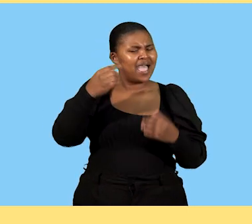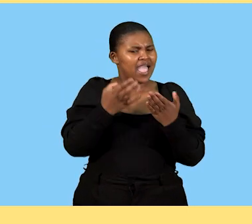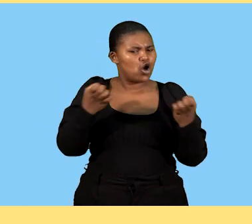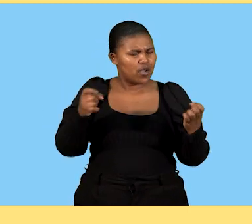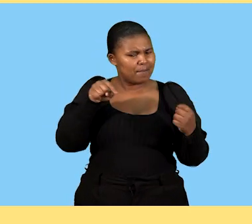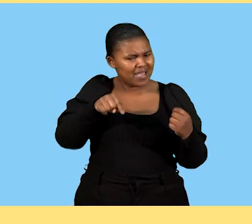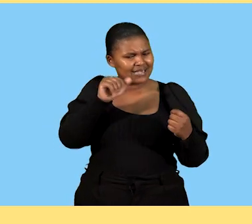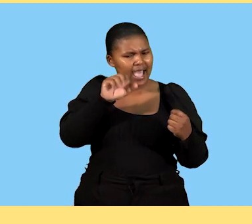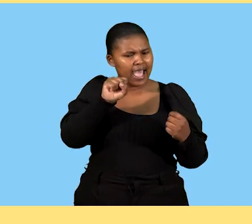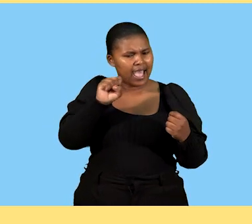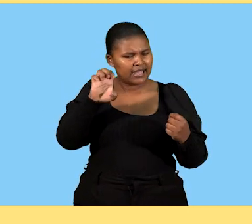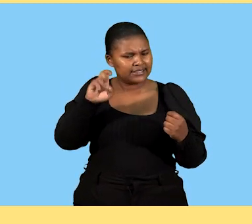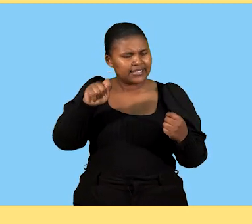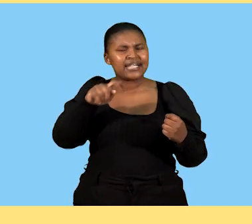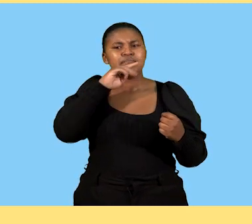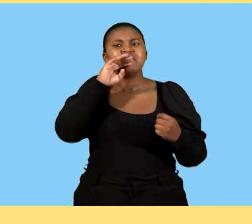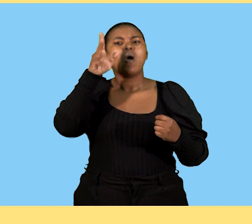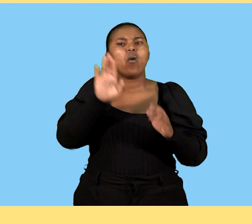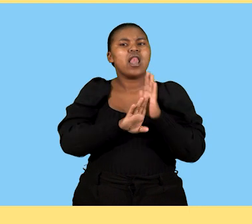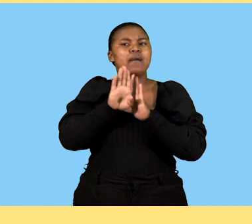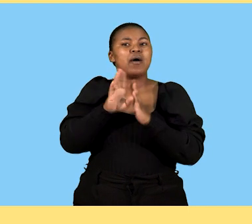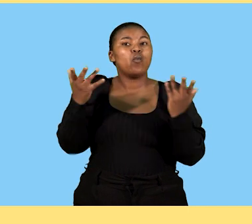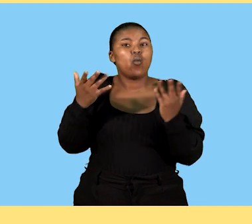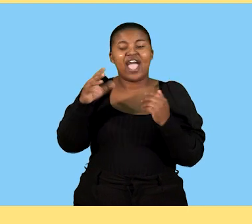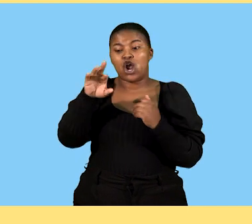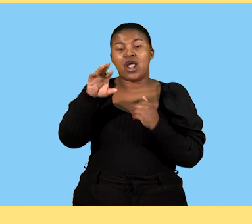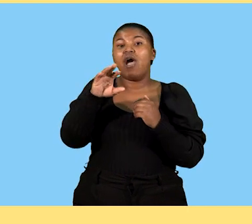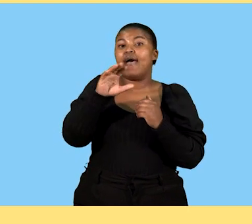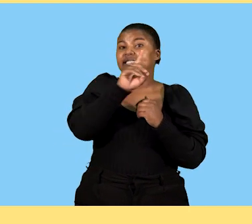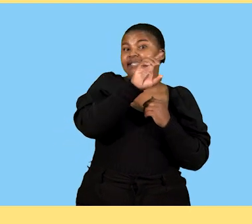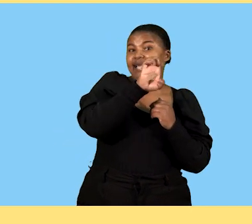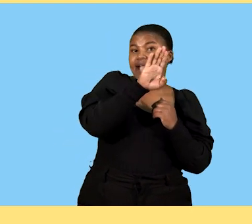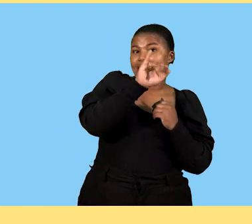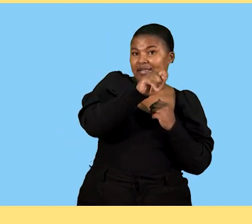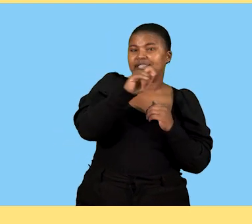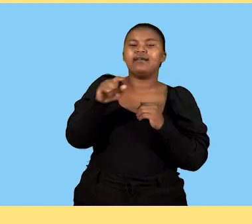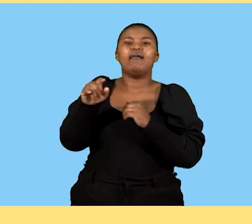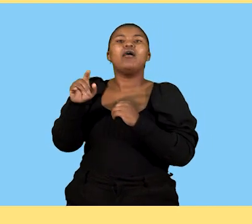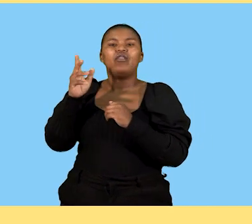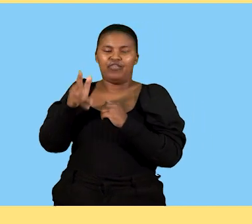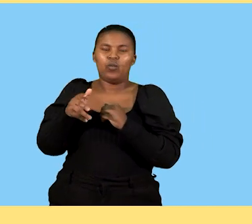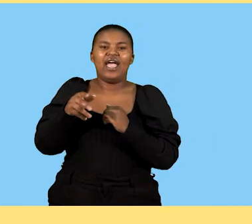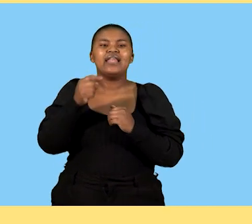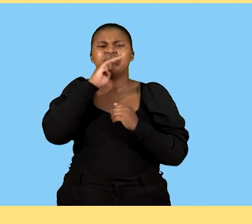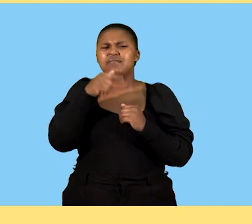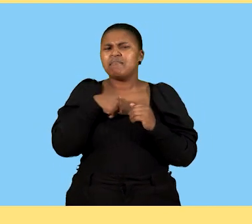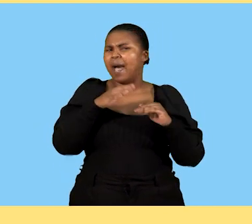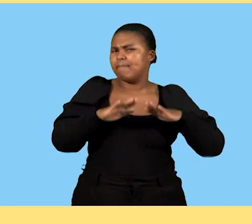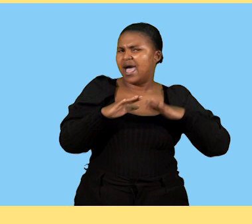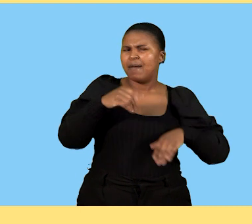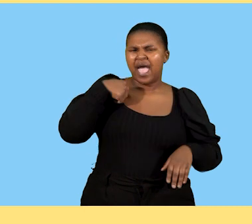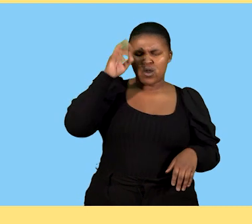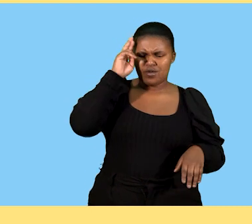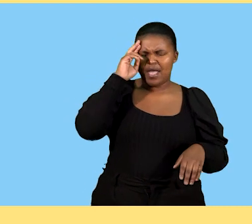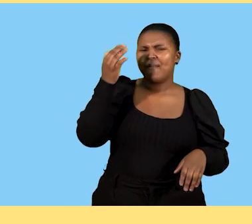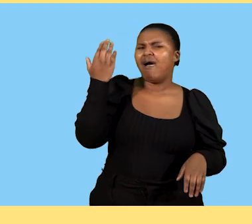is an asset, so on the debit it will increase. On the credit, it decreases. I have my balance brought down. I remember that